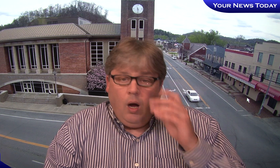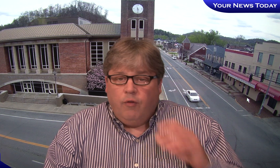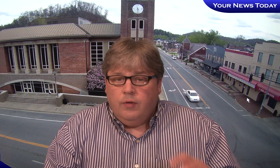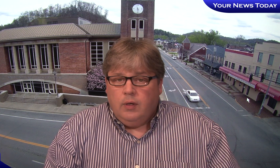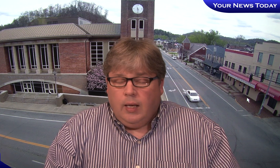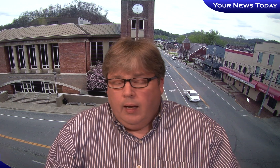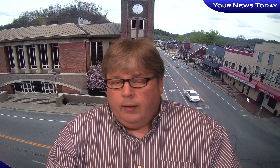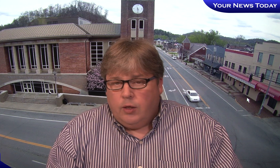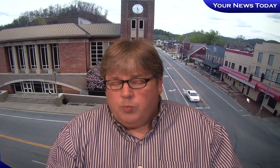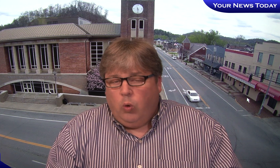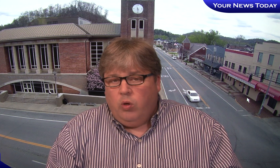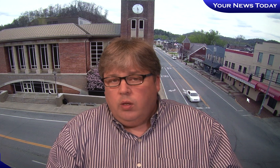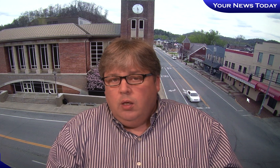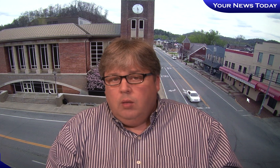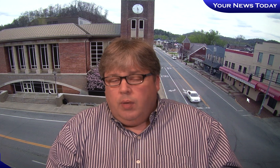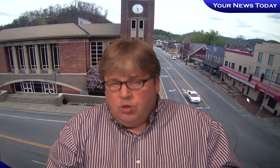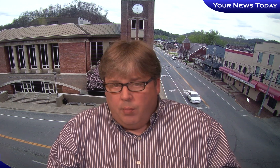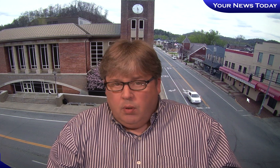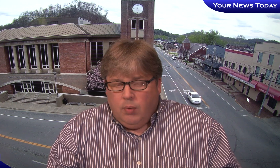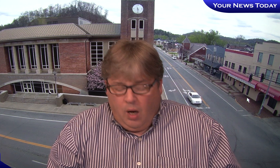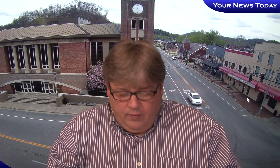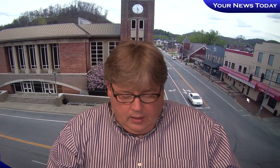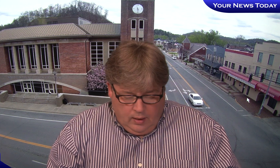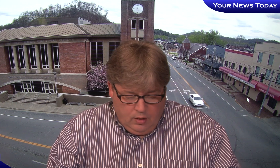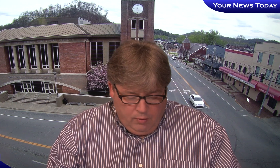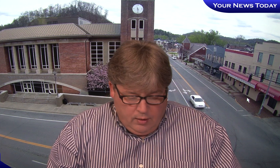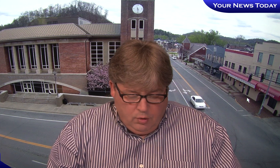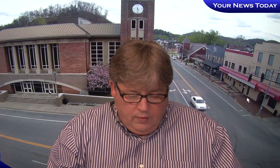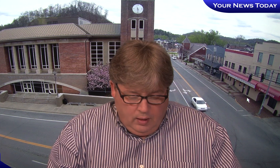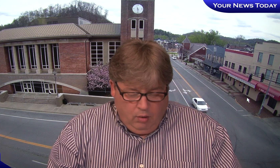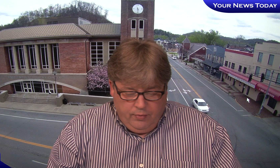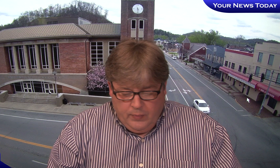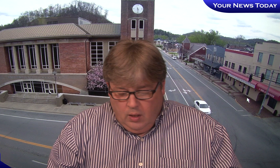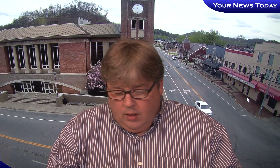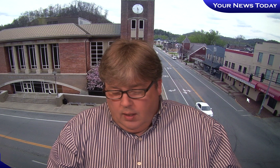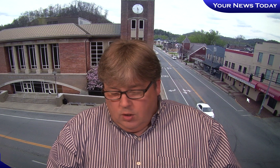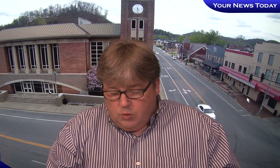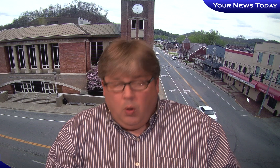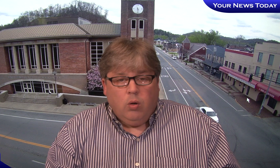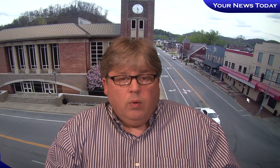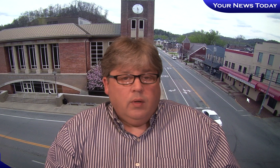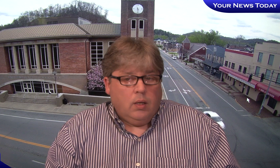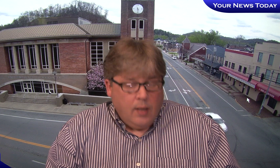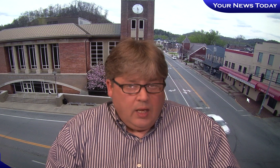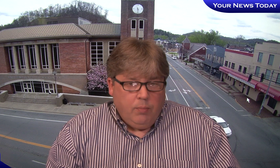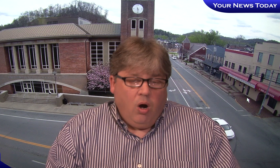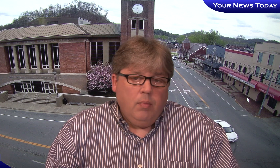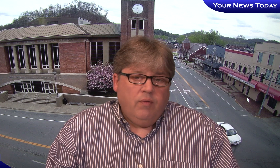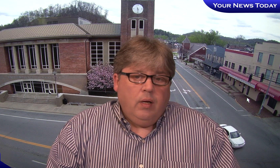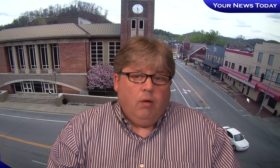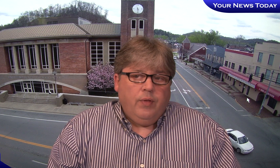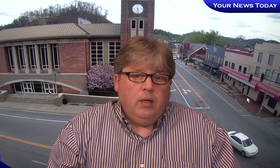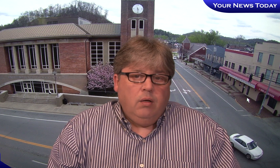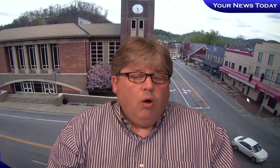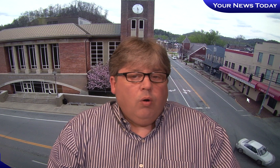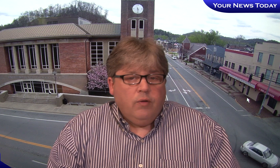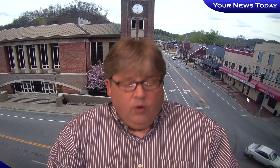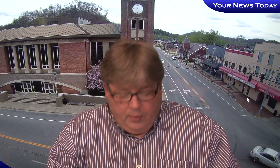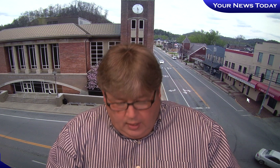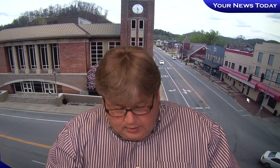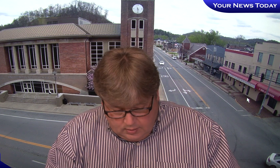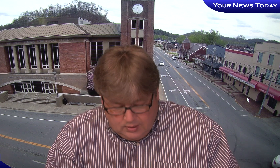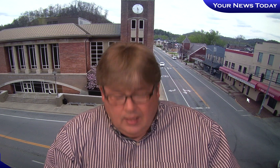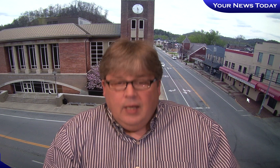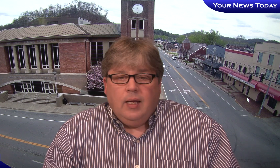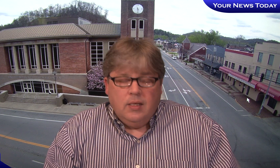in Magoffin County. I just spoke with Pete Shepard, Magoffin County Director of Health. He had just spoken with the Kentucky Department of Health and no